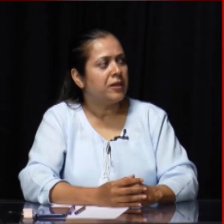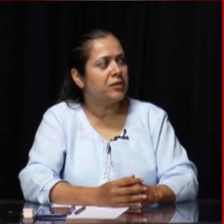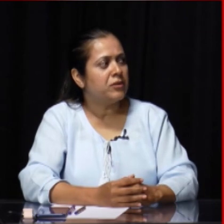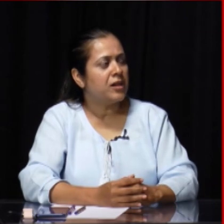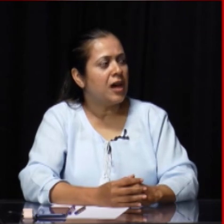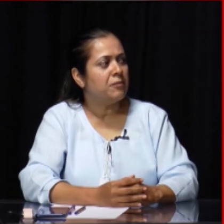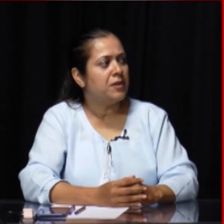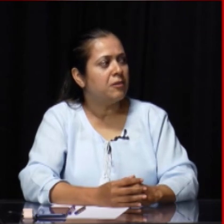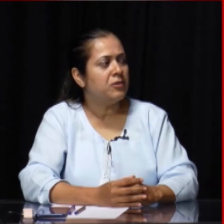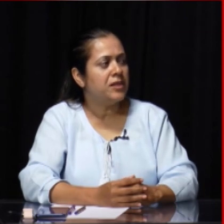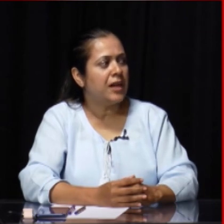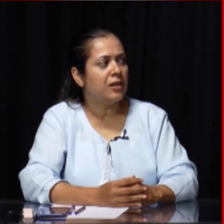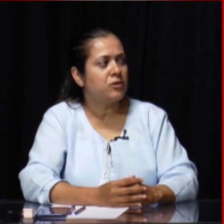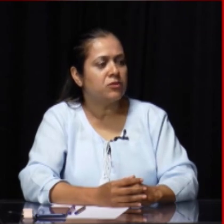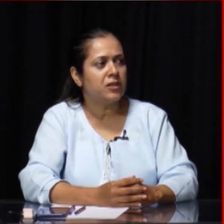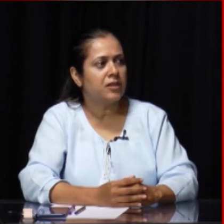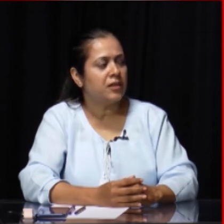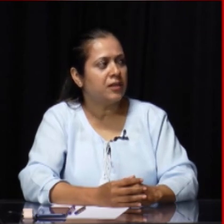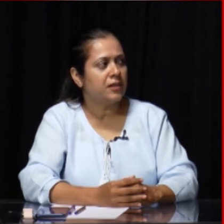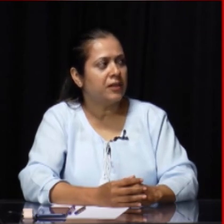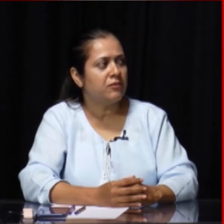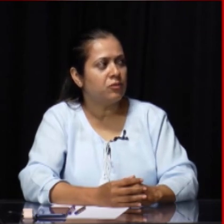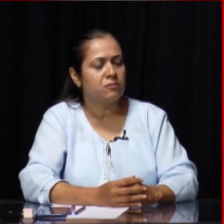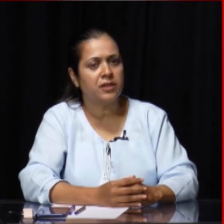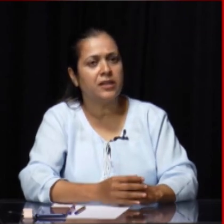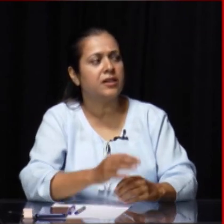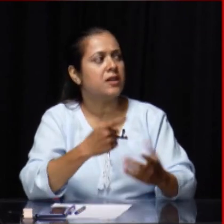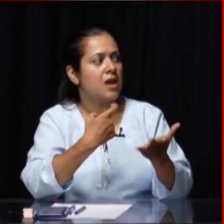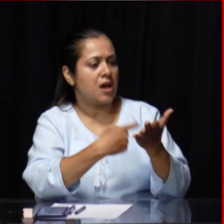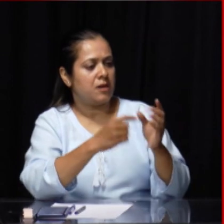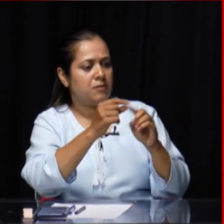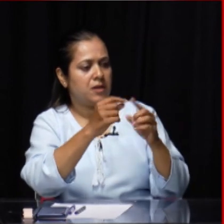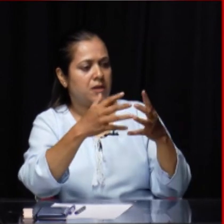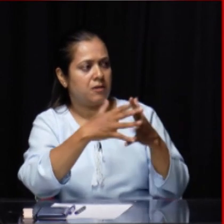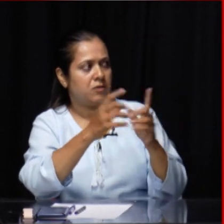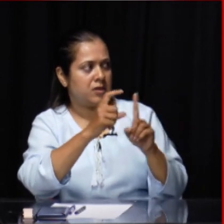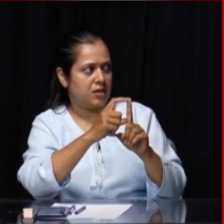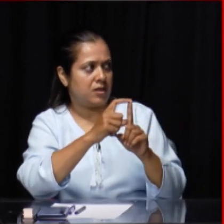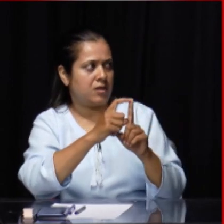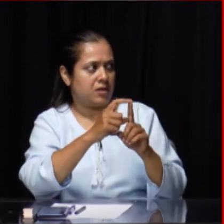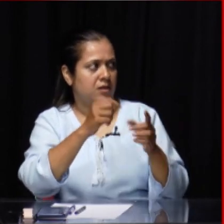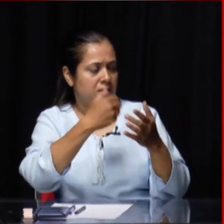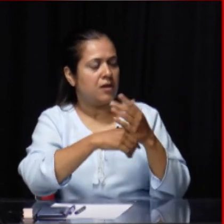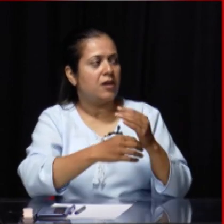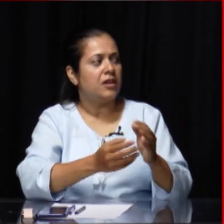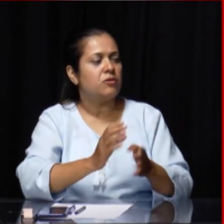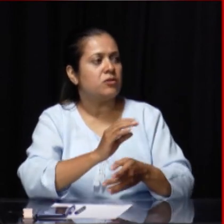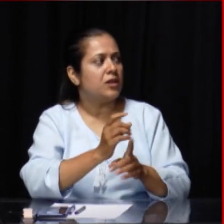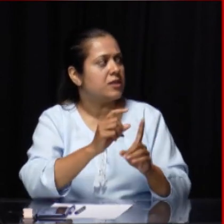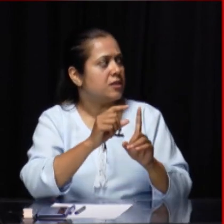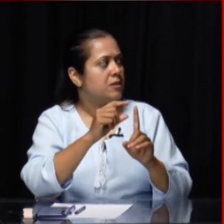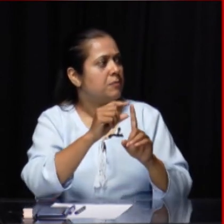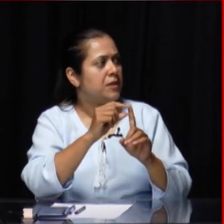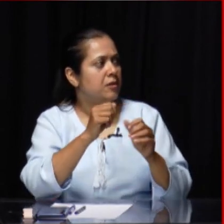At that time, the RPWD Act was not enforcement. That is Rights of Persons with Disability. It